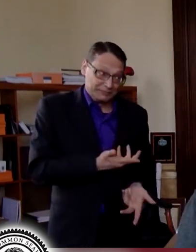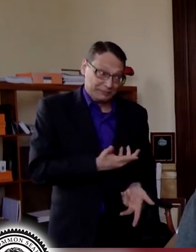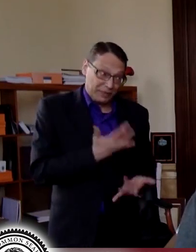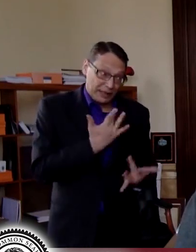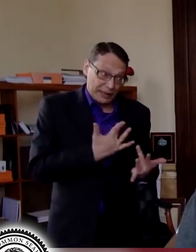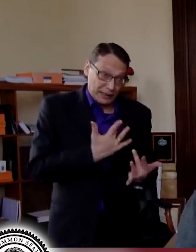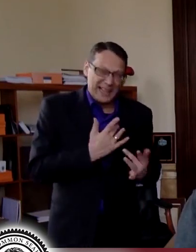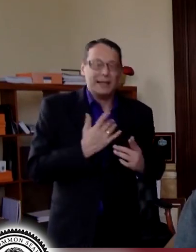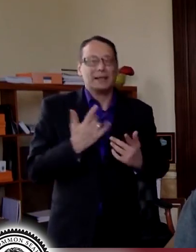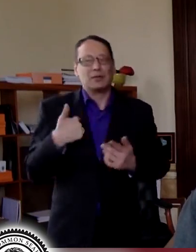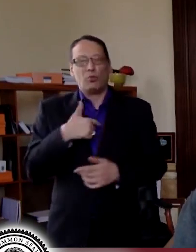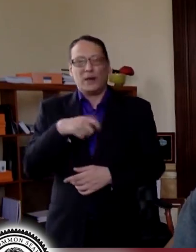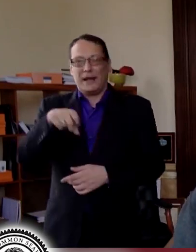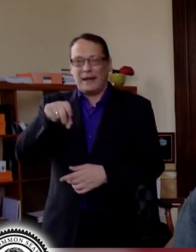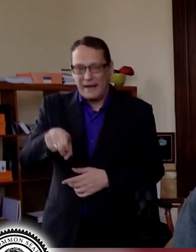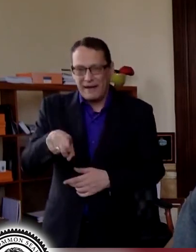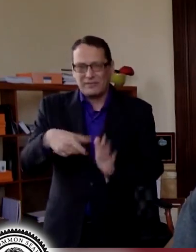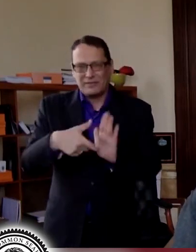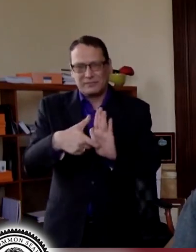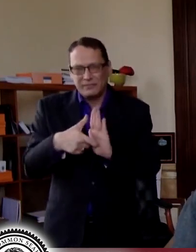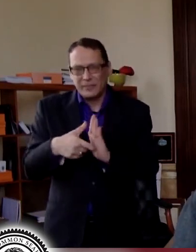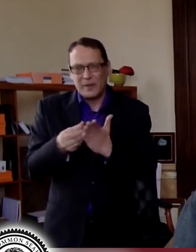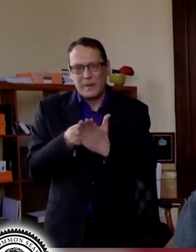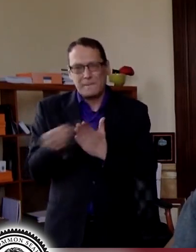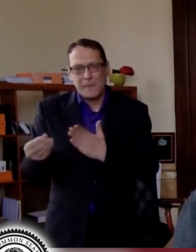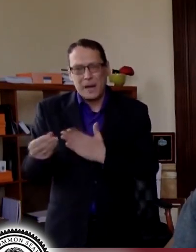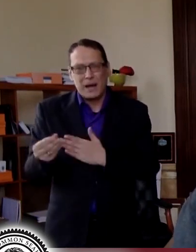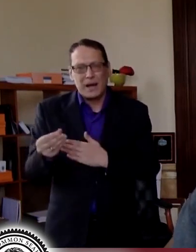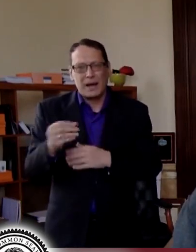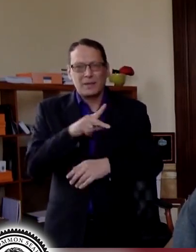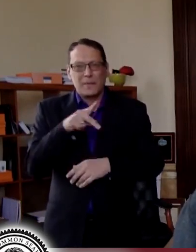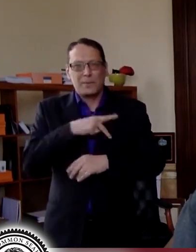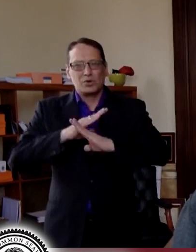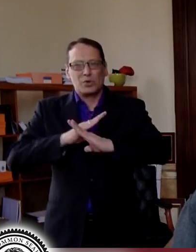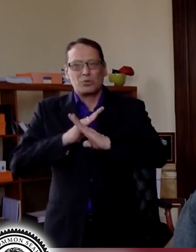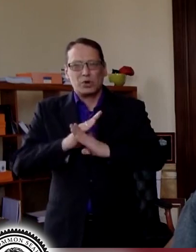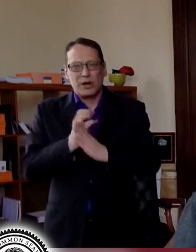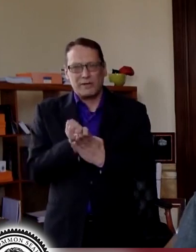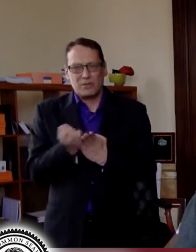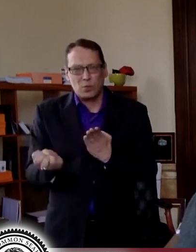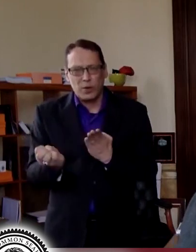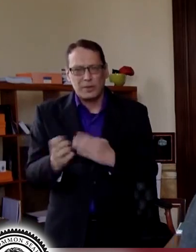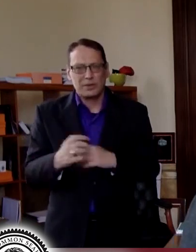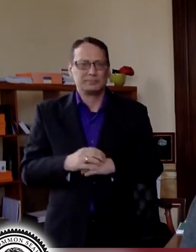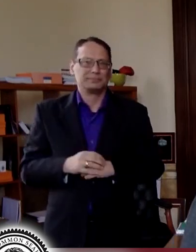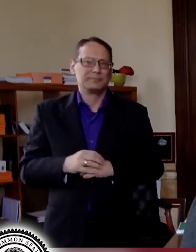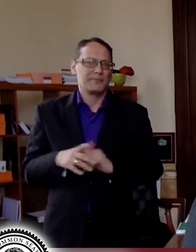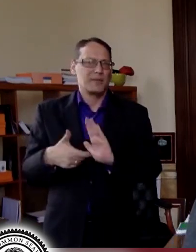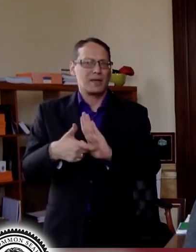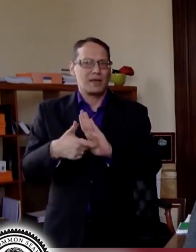because we have to. We have to buy the personal protective equipment. We have to buy tests. We have to